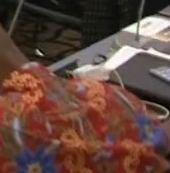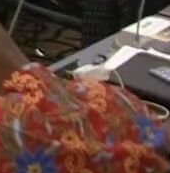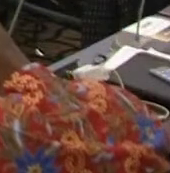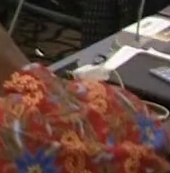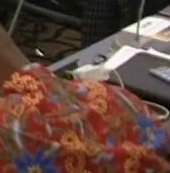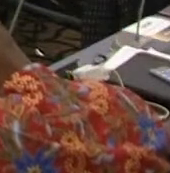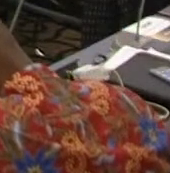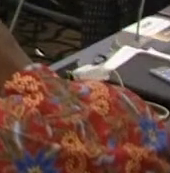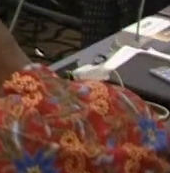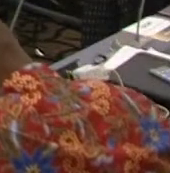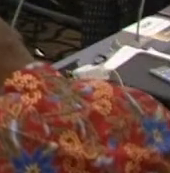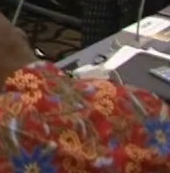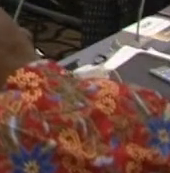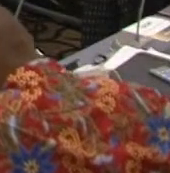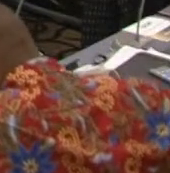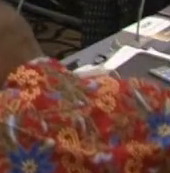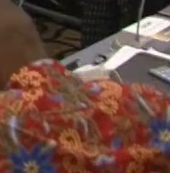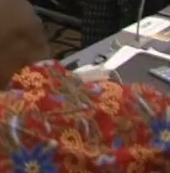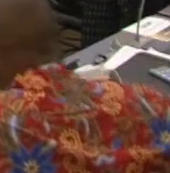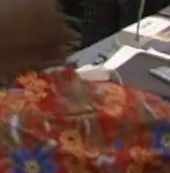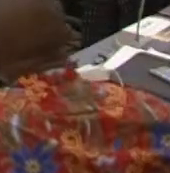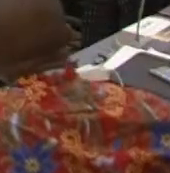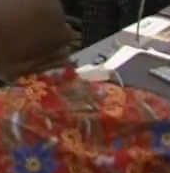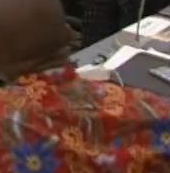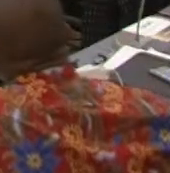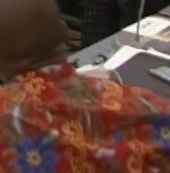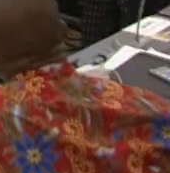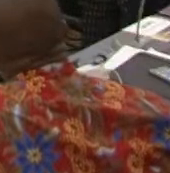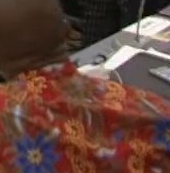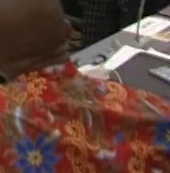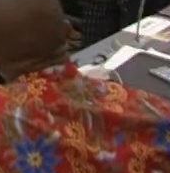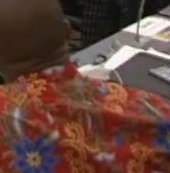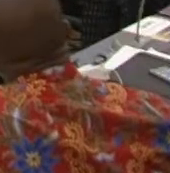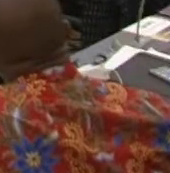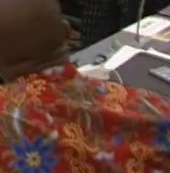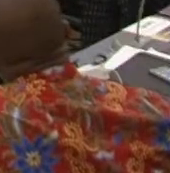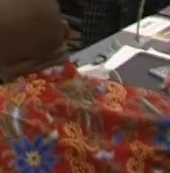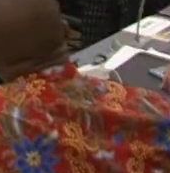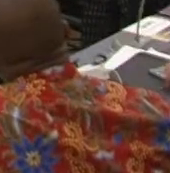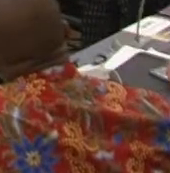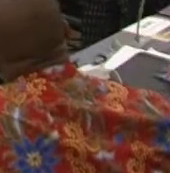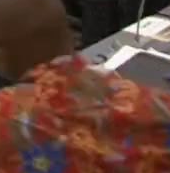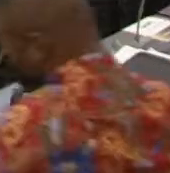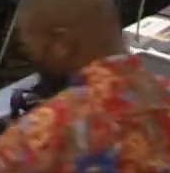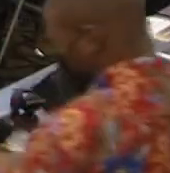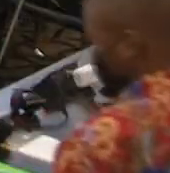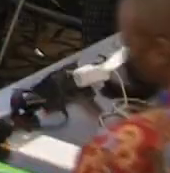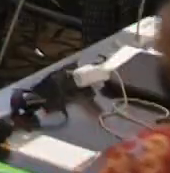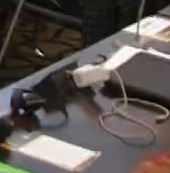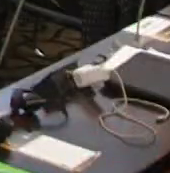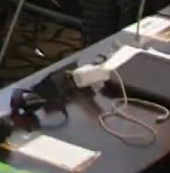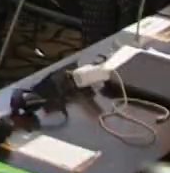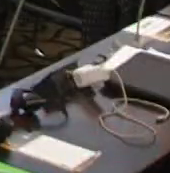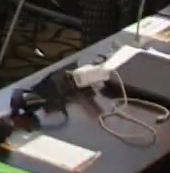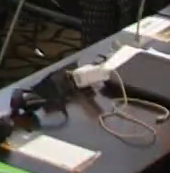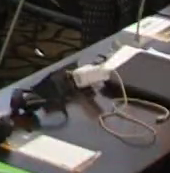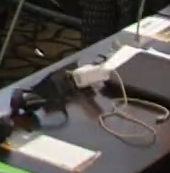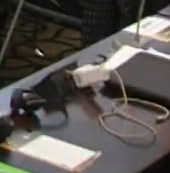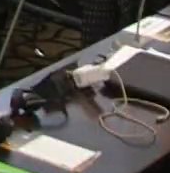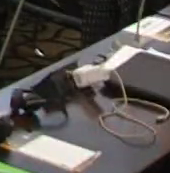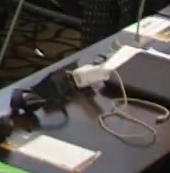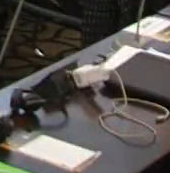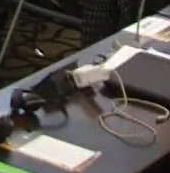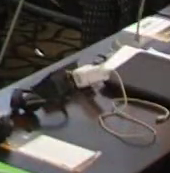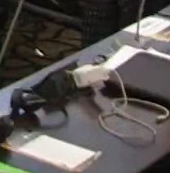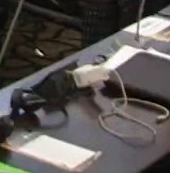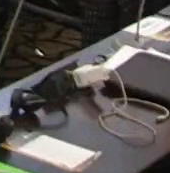Now we are being very careful, because there's nothing about killing jobs by saying people should wear